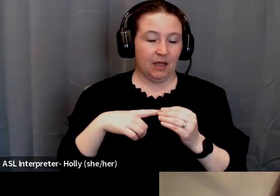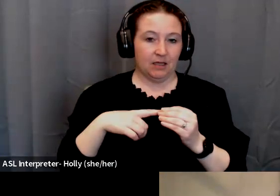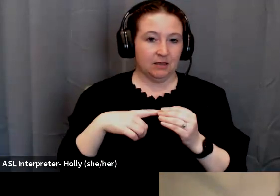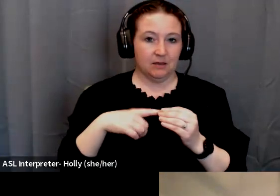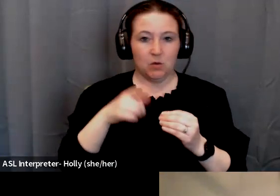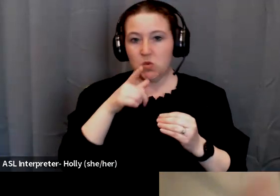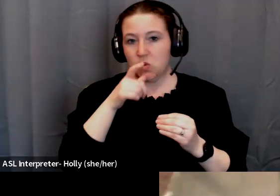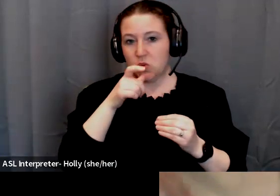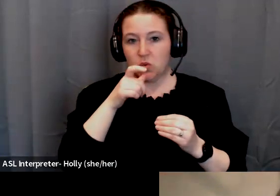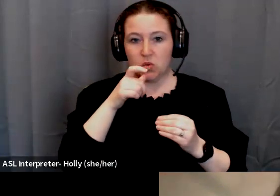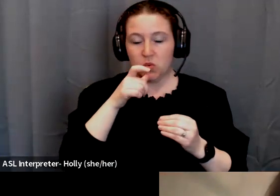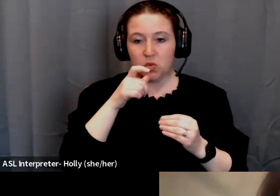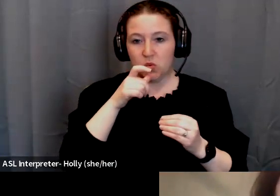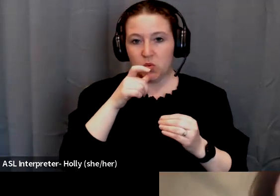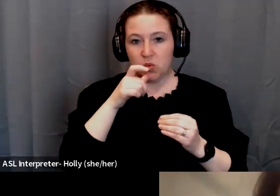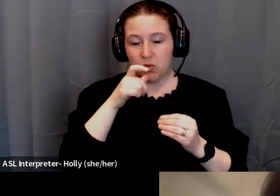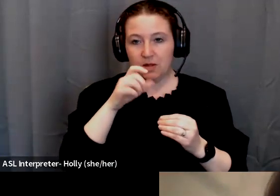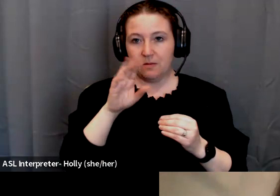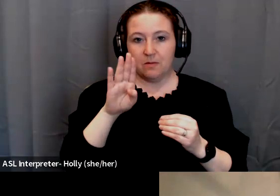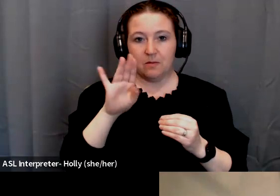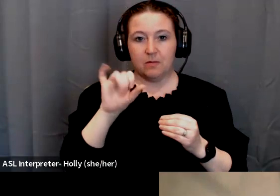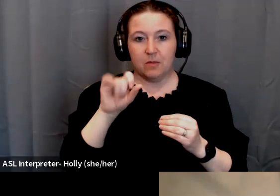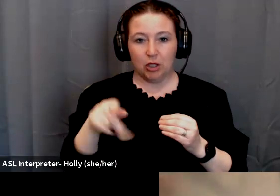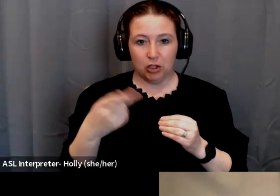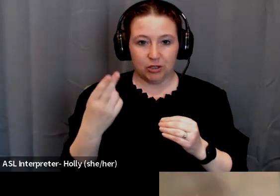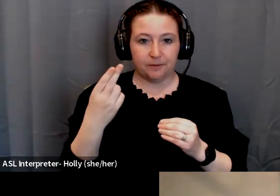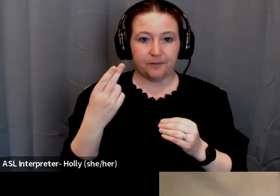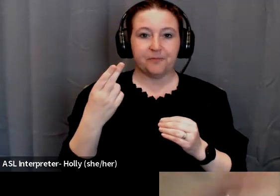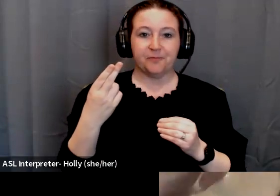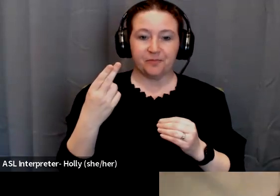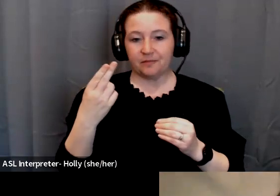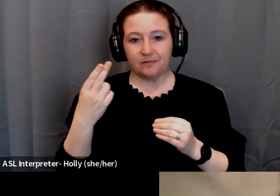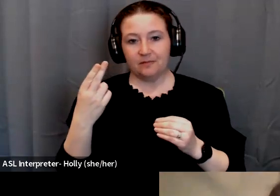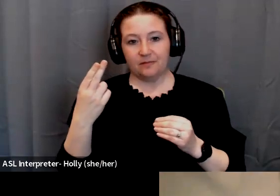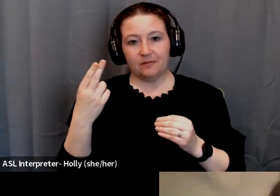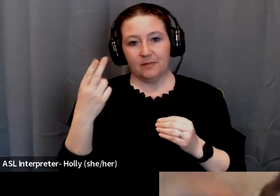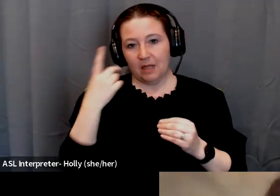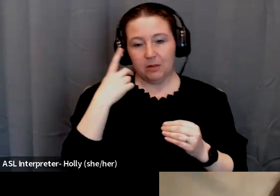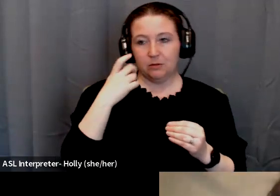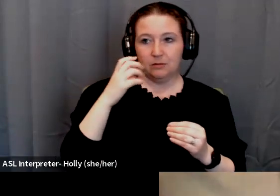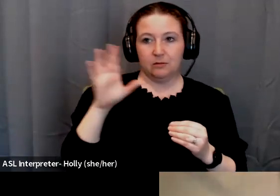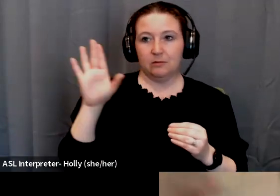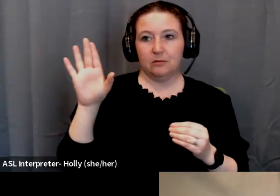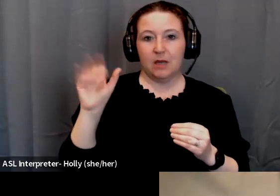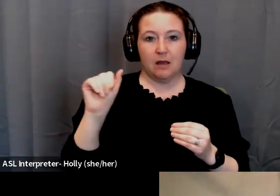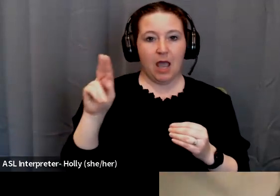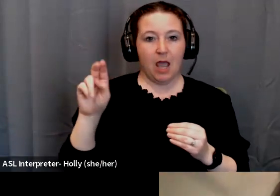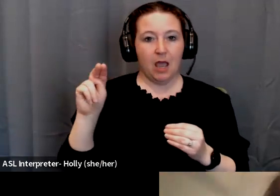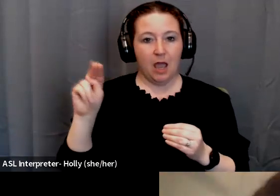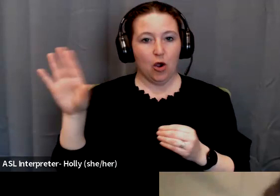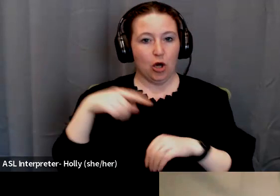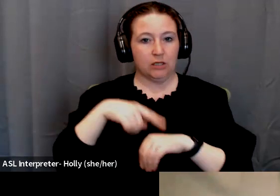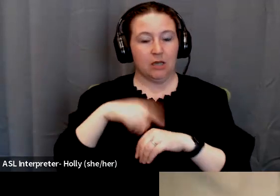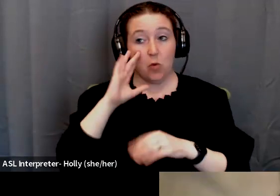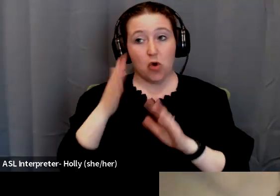who's the bishop. I know at some point Ann Svenningson's term, she is up and she'll either run again or